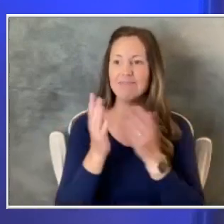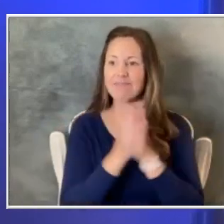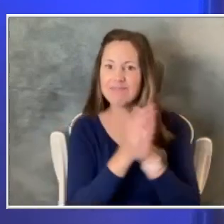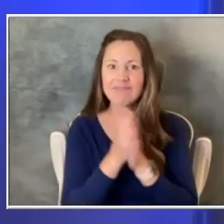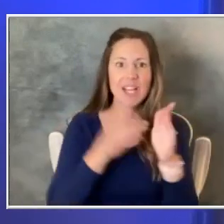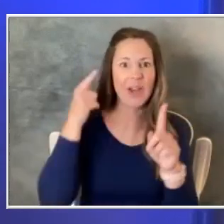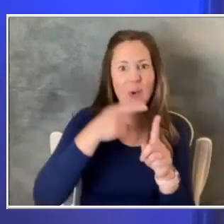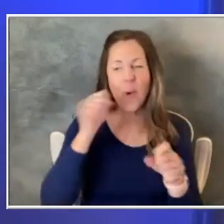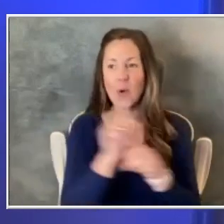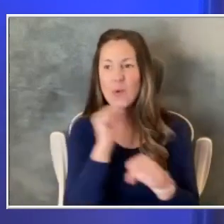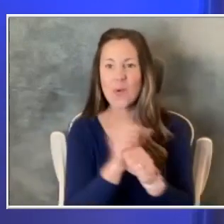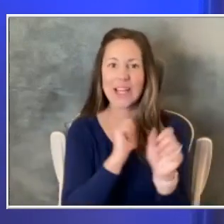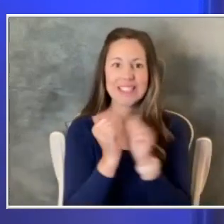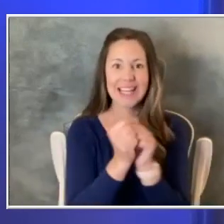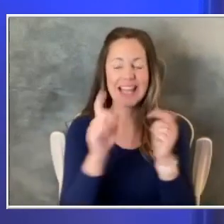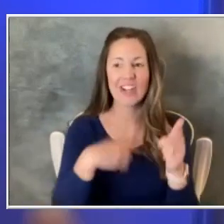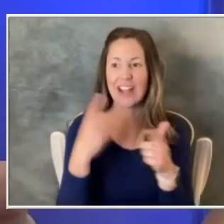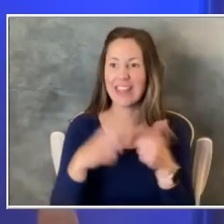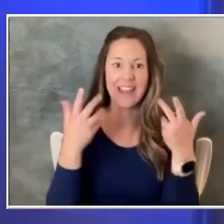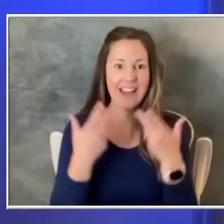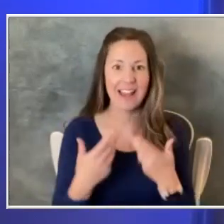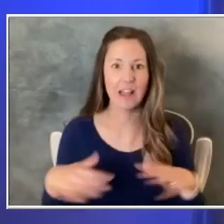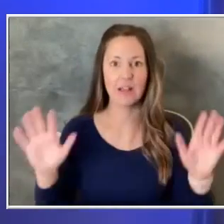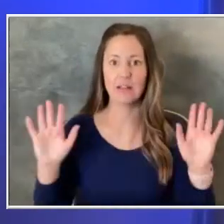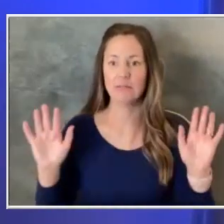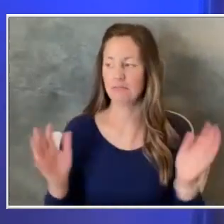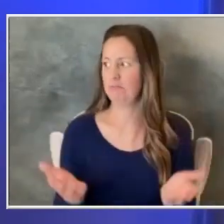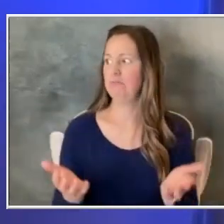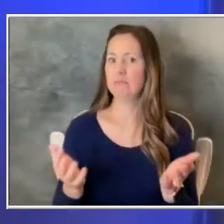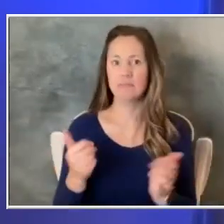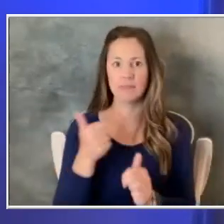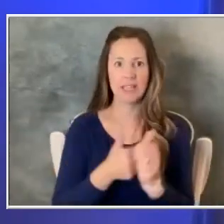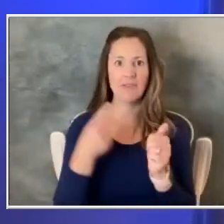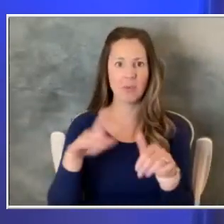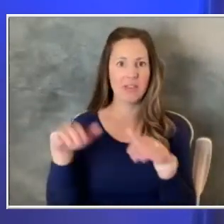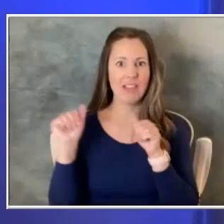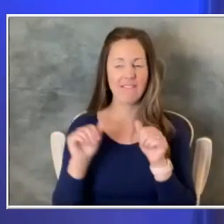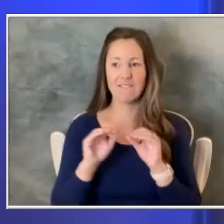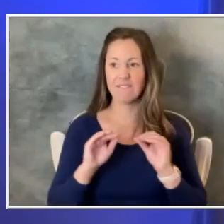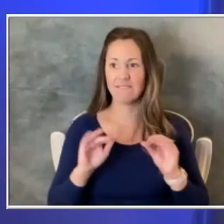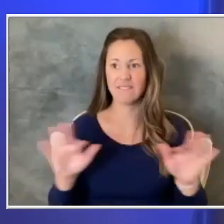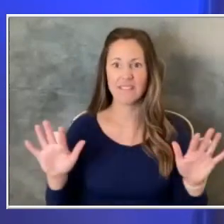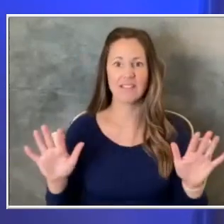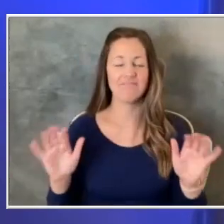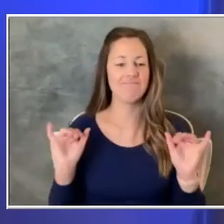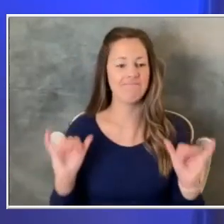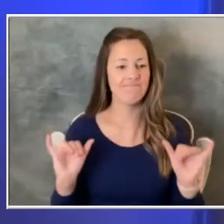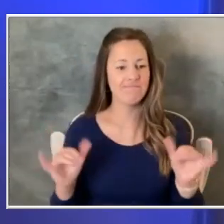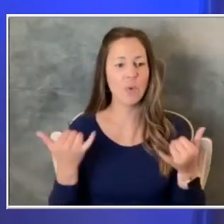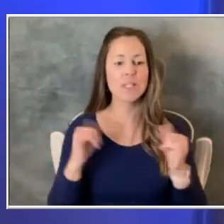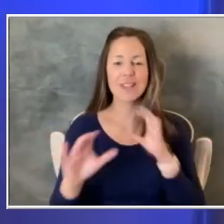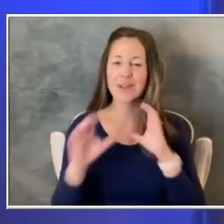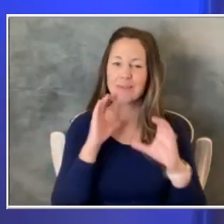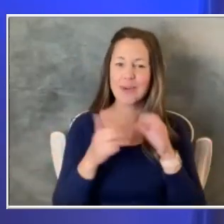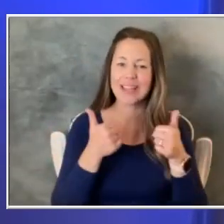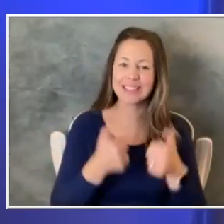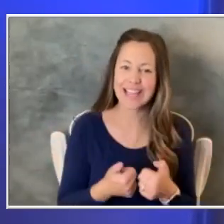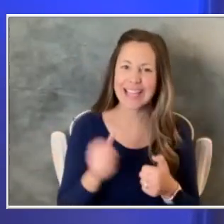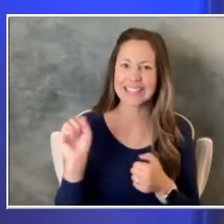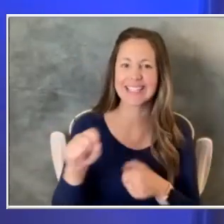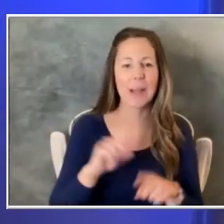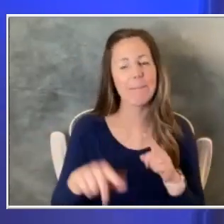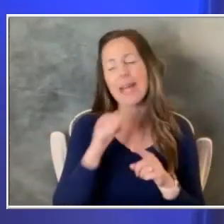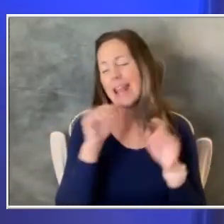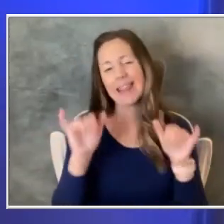working towards it. And then we all went our own separate way afterwards. And so we still communicate over text, but it's not quite the same.